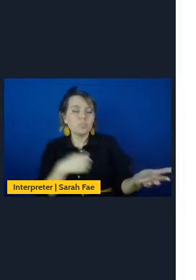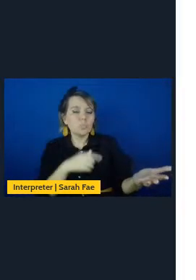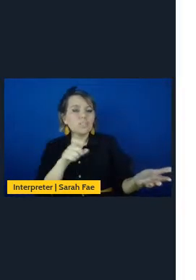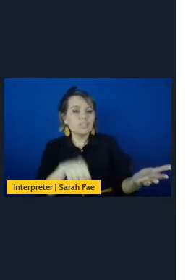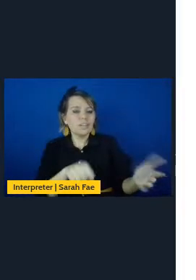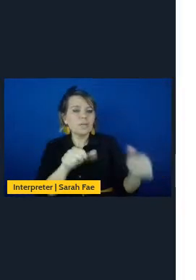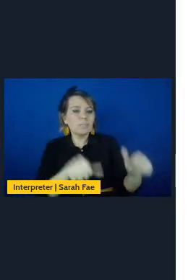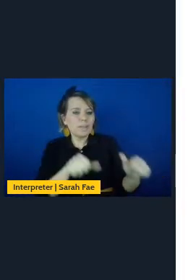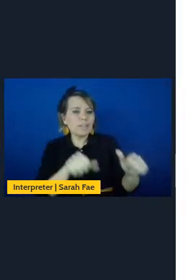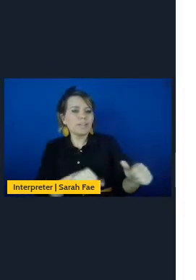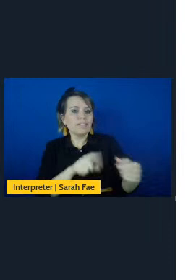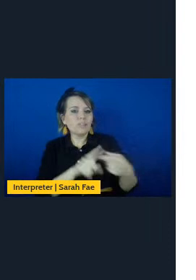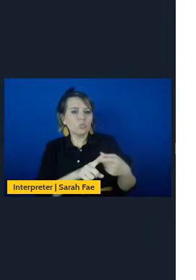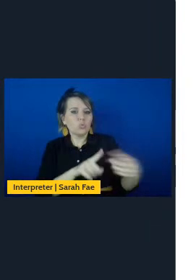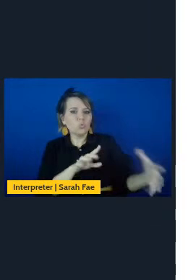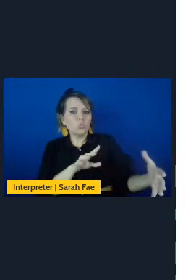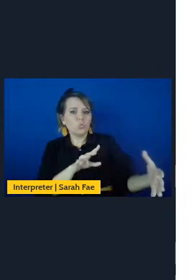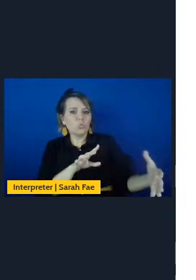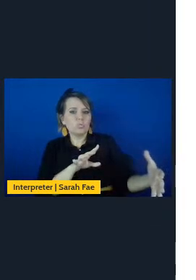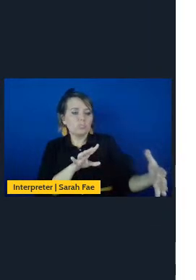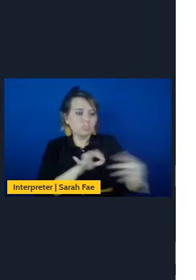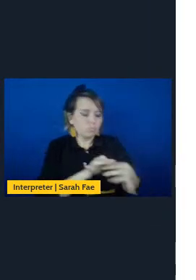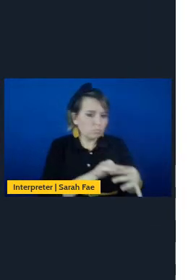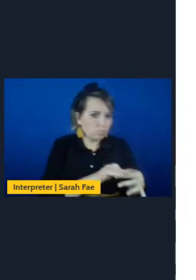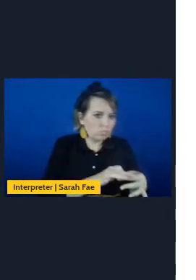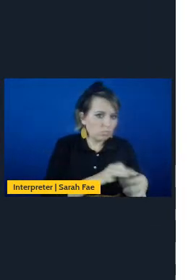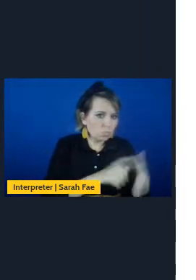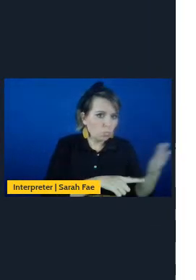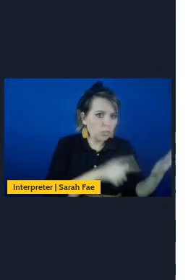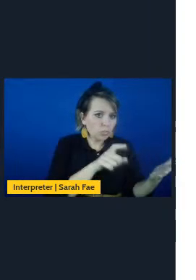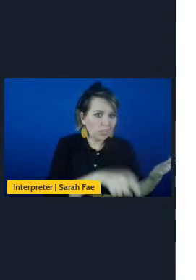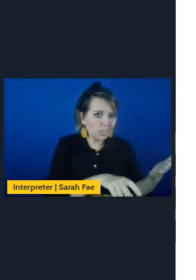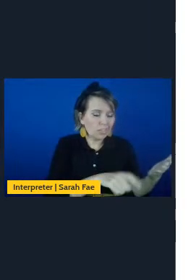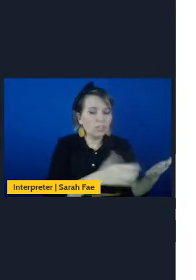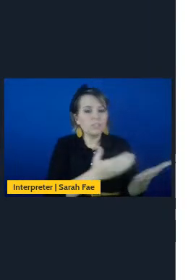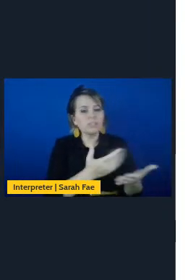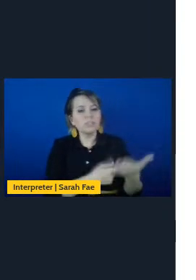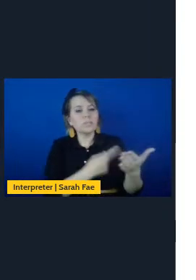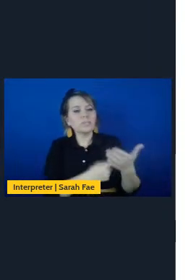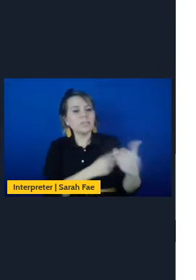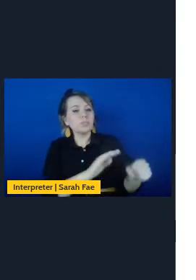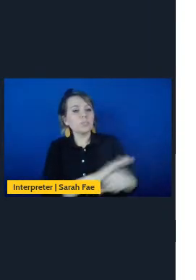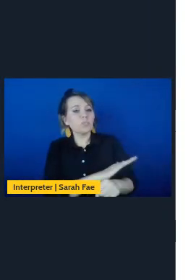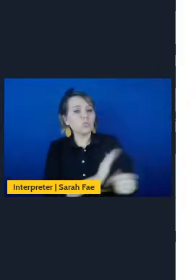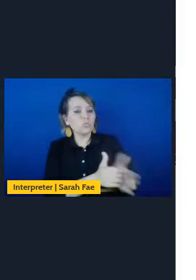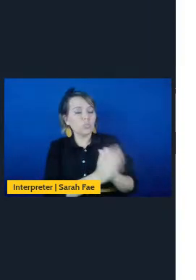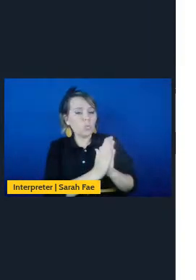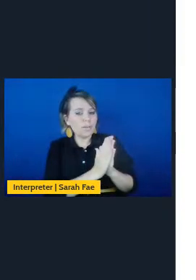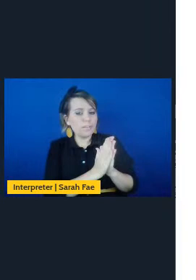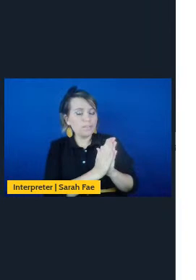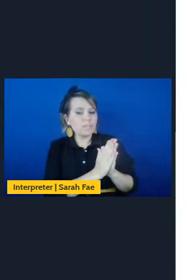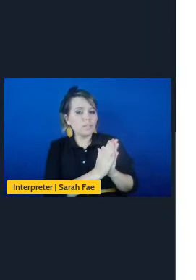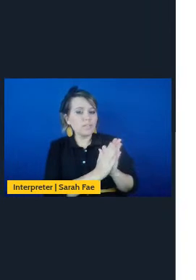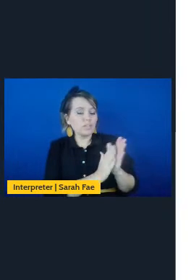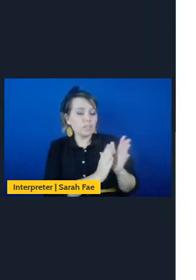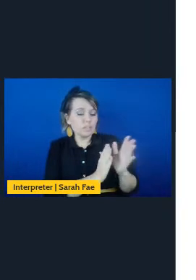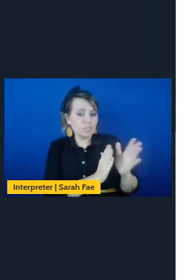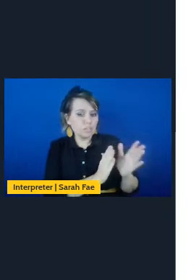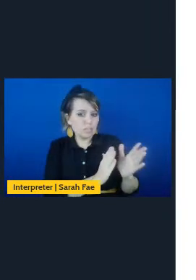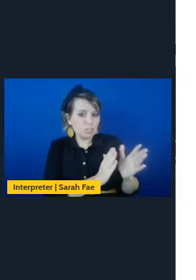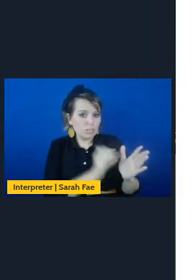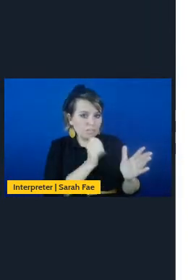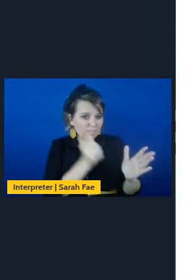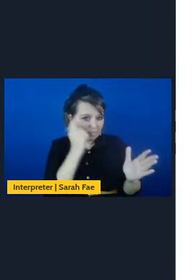is some solution because we can subscribe to the pull request merge event. However, if some branch